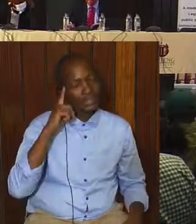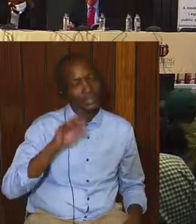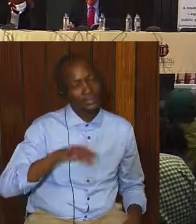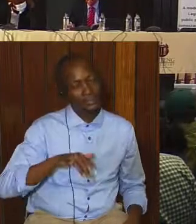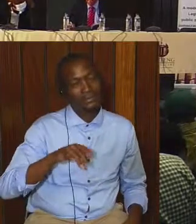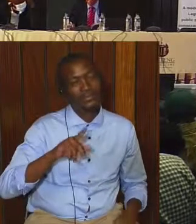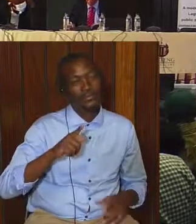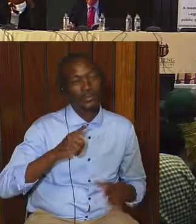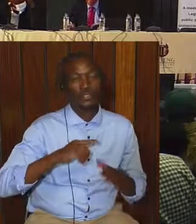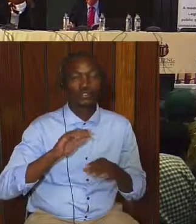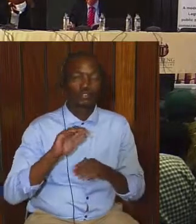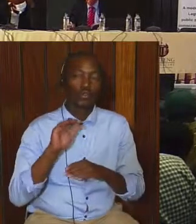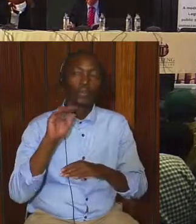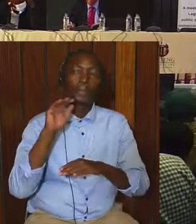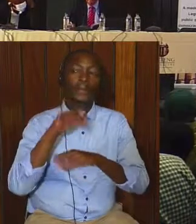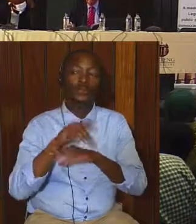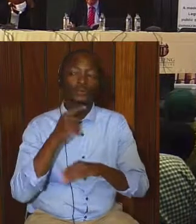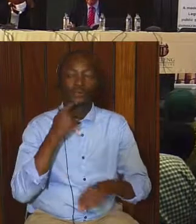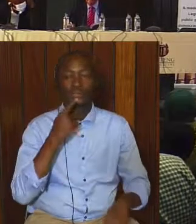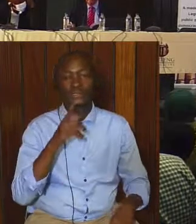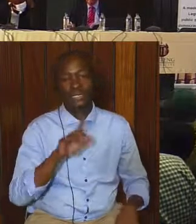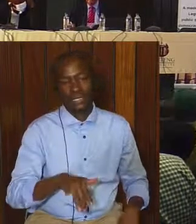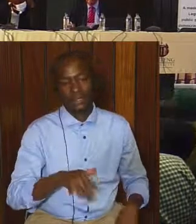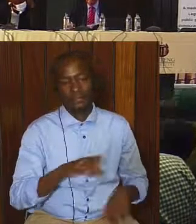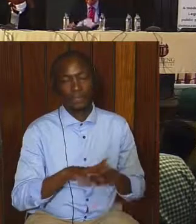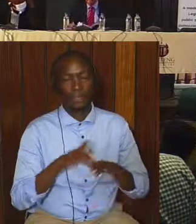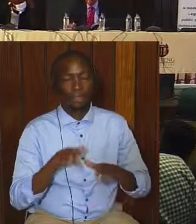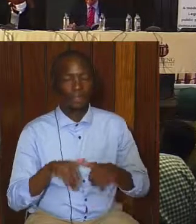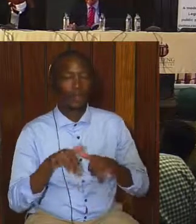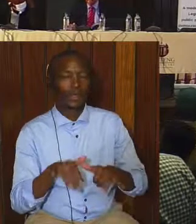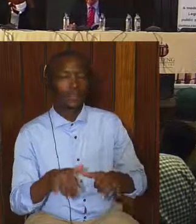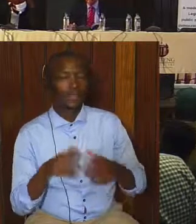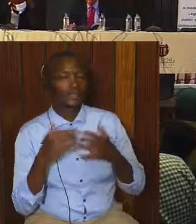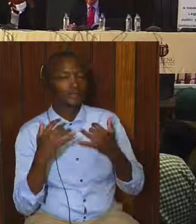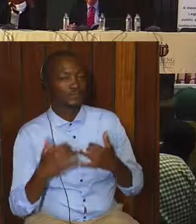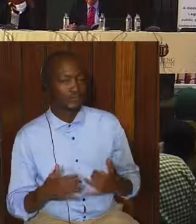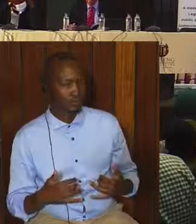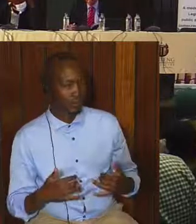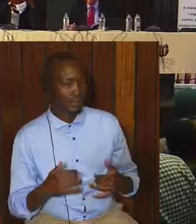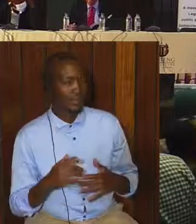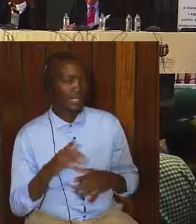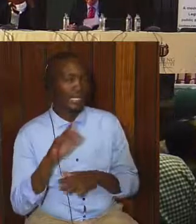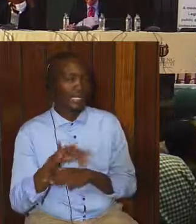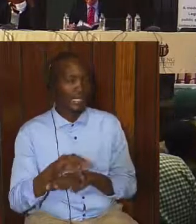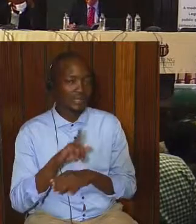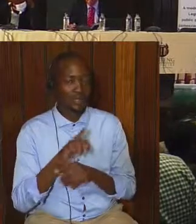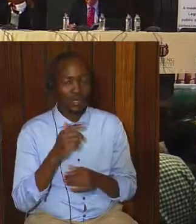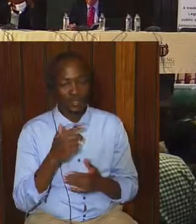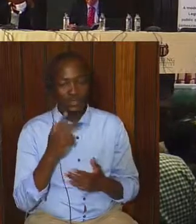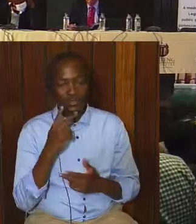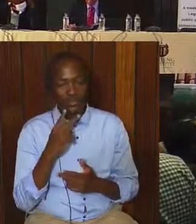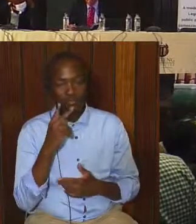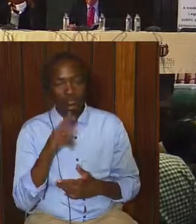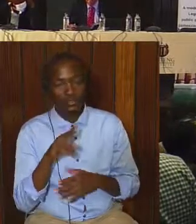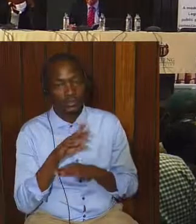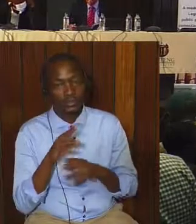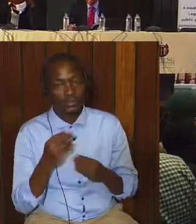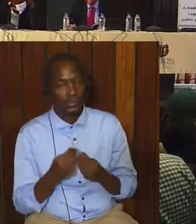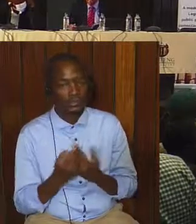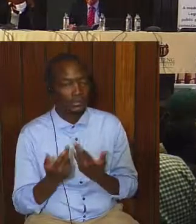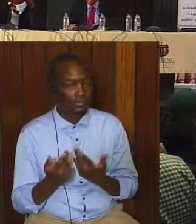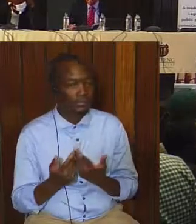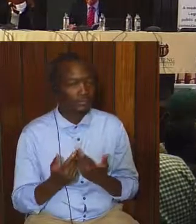I think we need to go beyond saying we're awaiting for Treasury, and then once it's approved, things will start. Let's get a